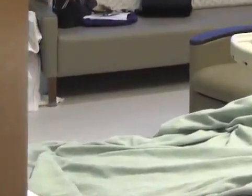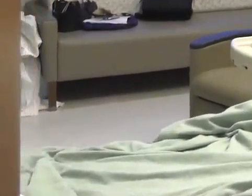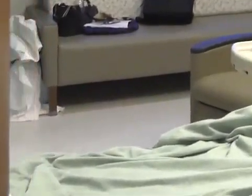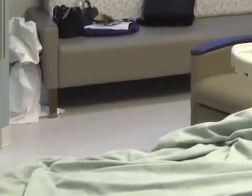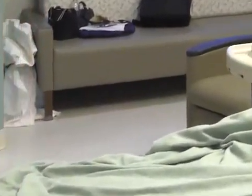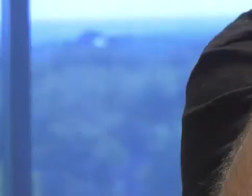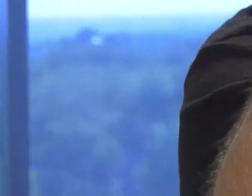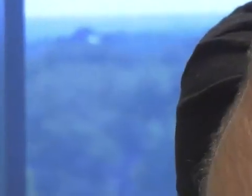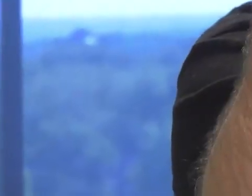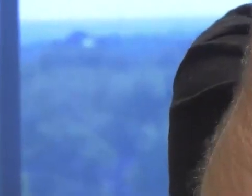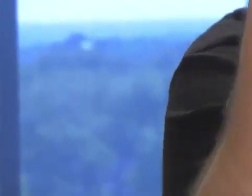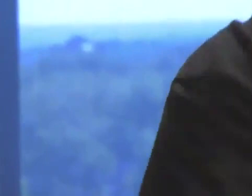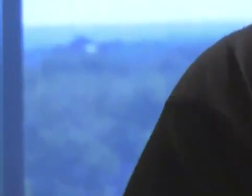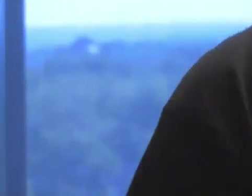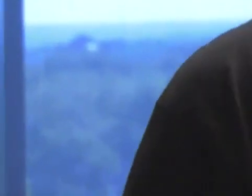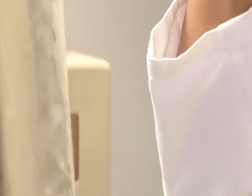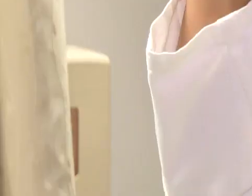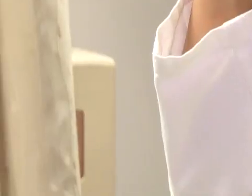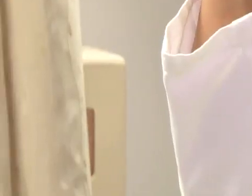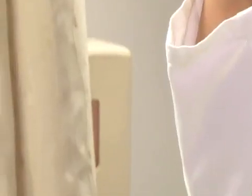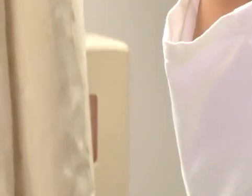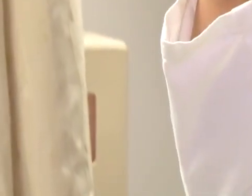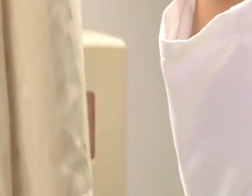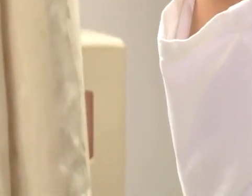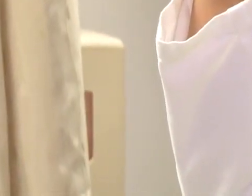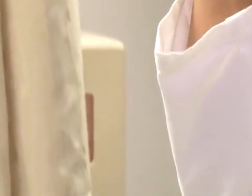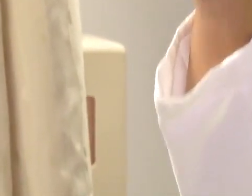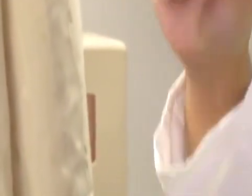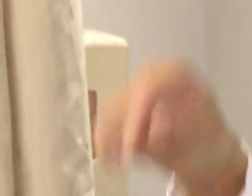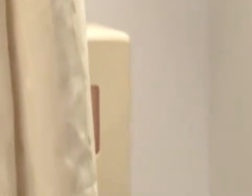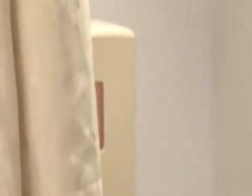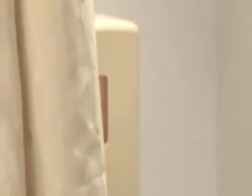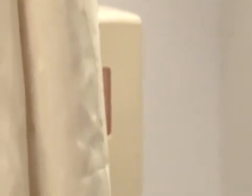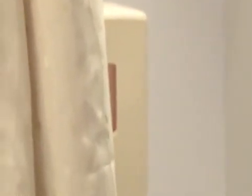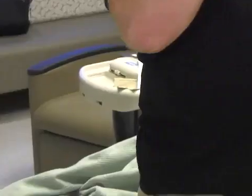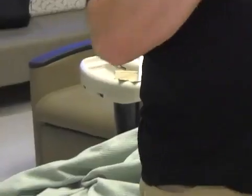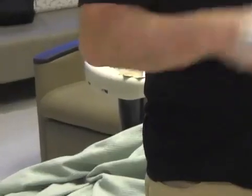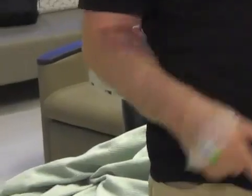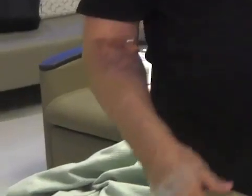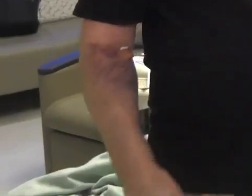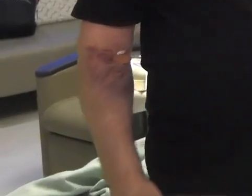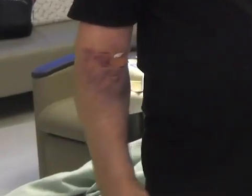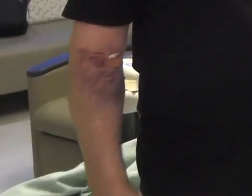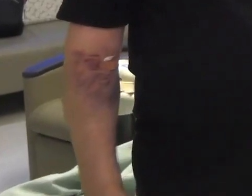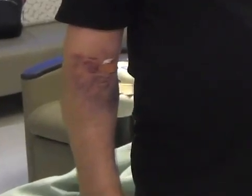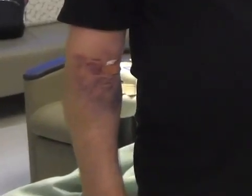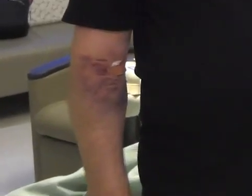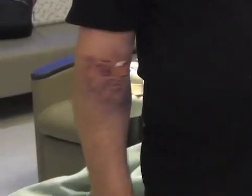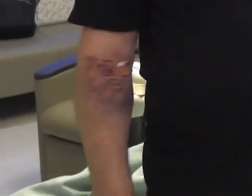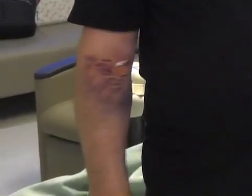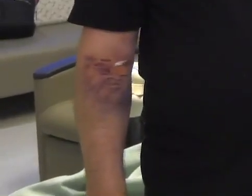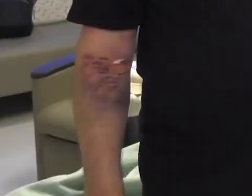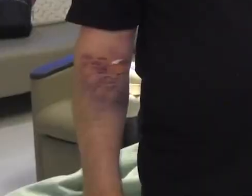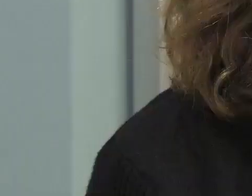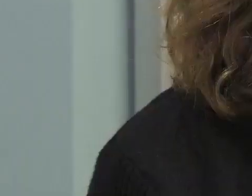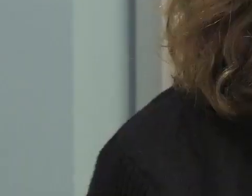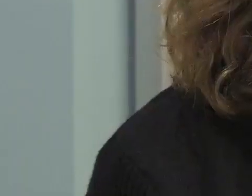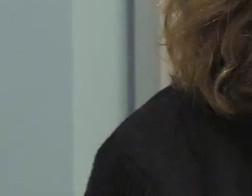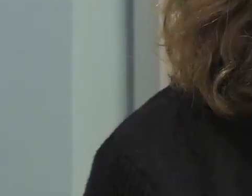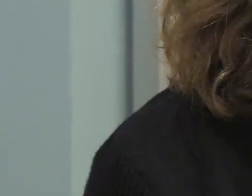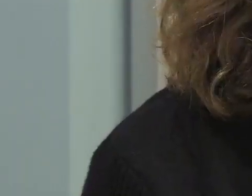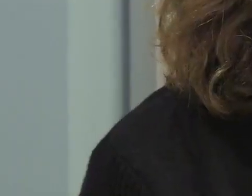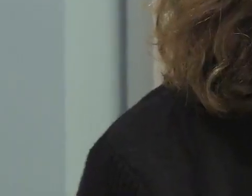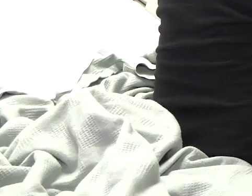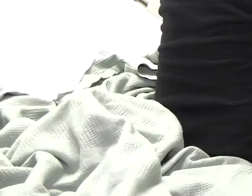like this? While Dr. Koji Ebersol puts his patient through a routine check before being discharged from the hospital, Chris Graham and his